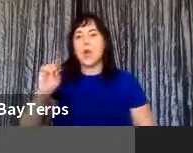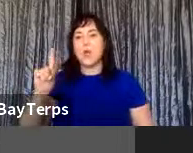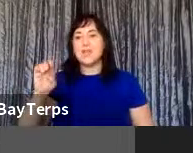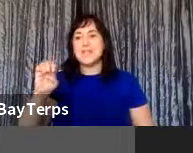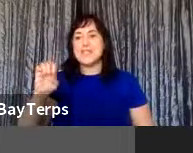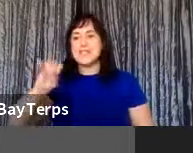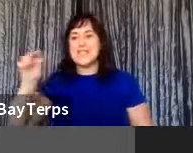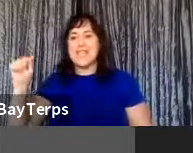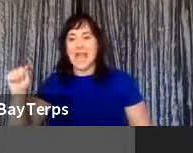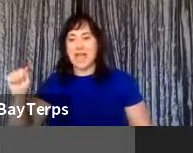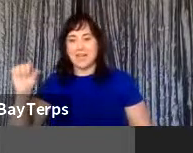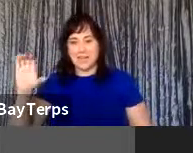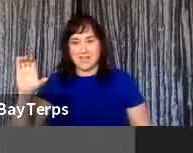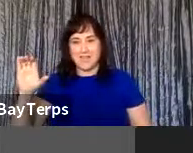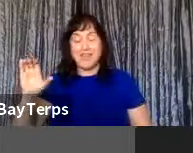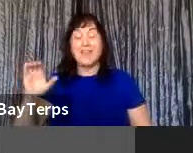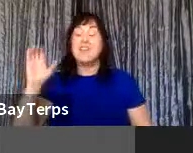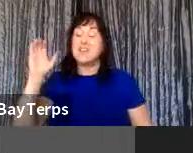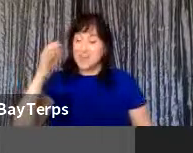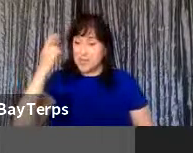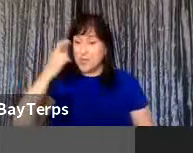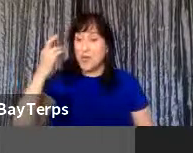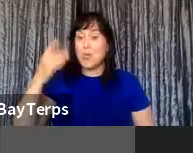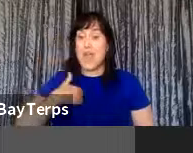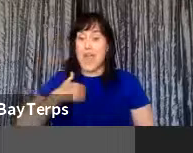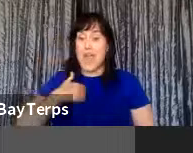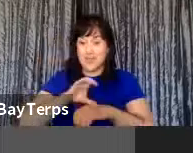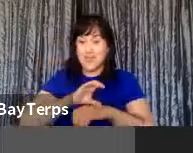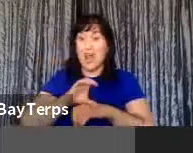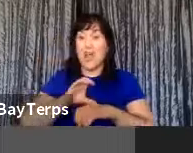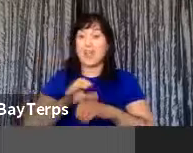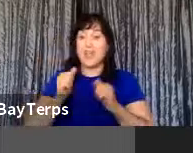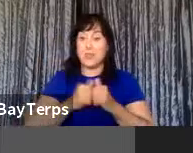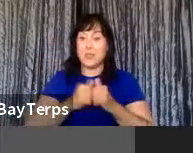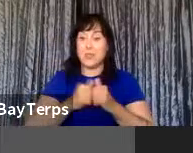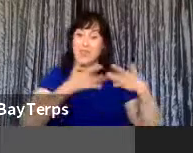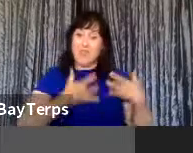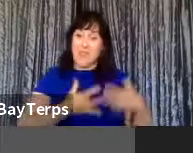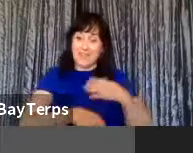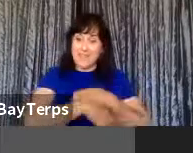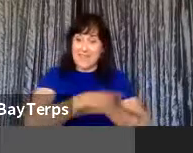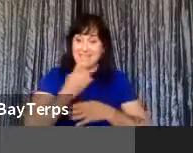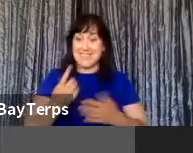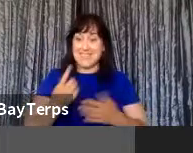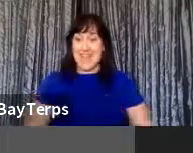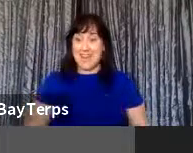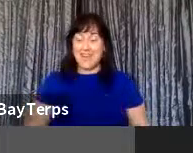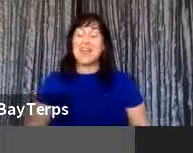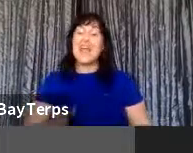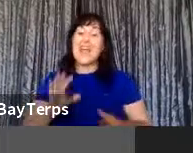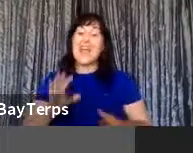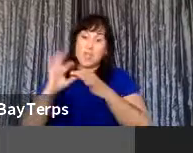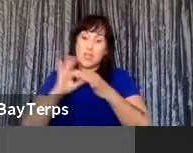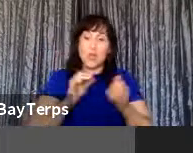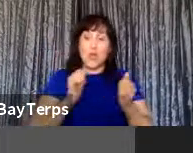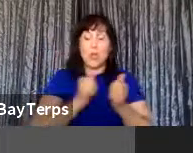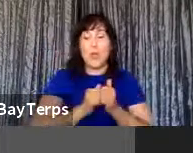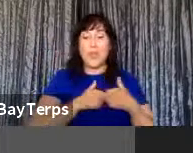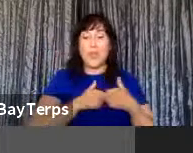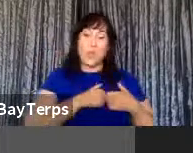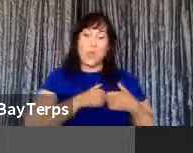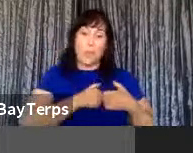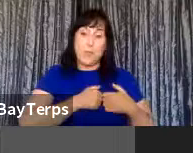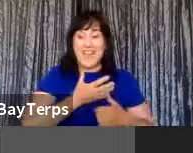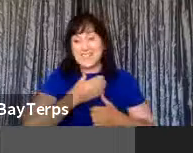Valentine's Day. It's not by accident. It's because people associate it with romance. People associate it with sex. Because of that, and because those